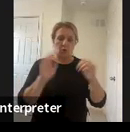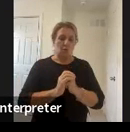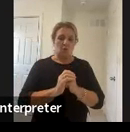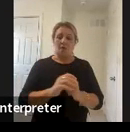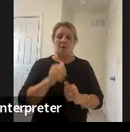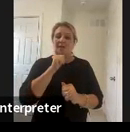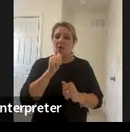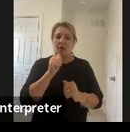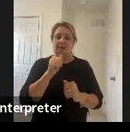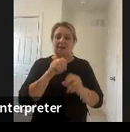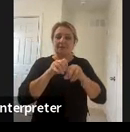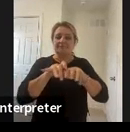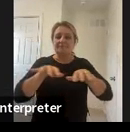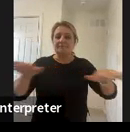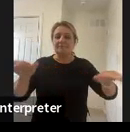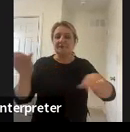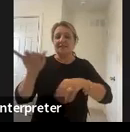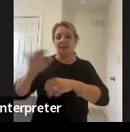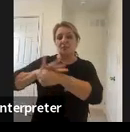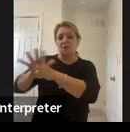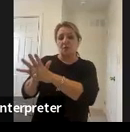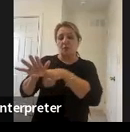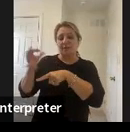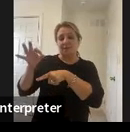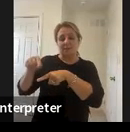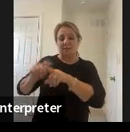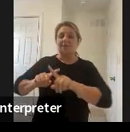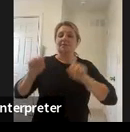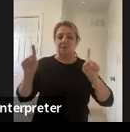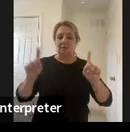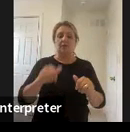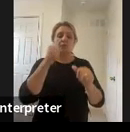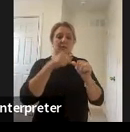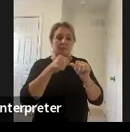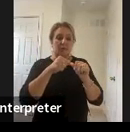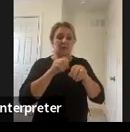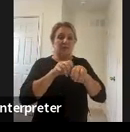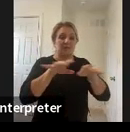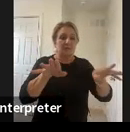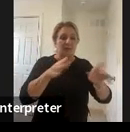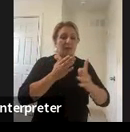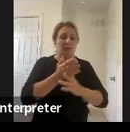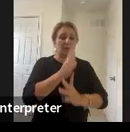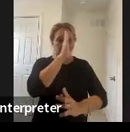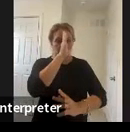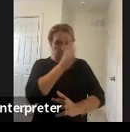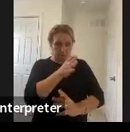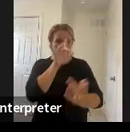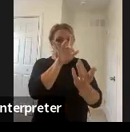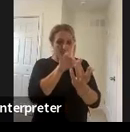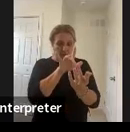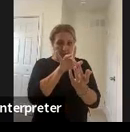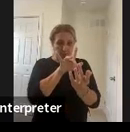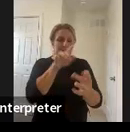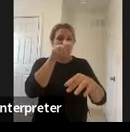as contagious as something like COVID-19. Remember, it mainly spreads through direct contact like touching a